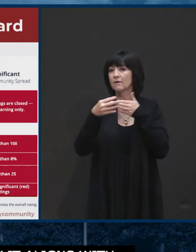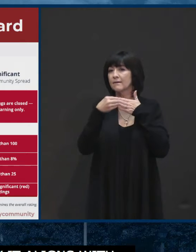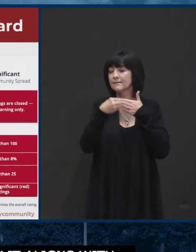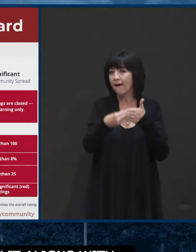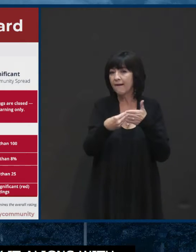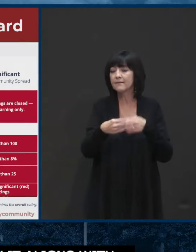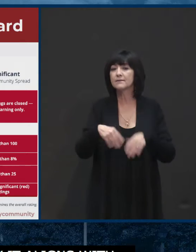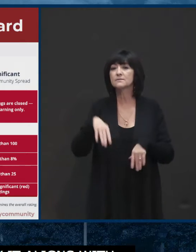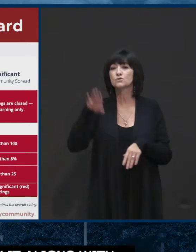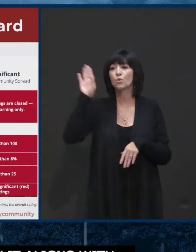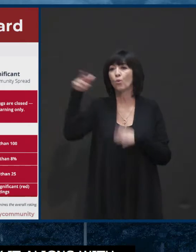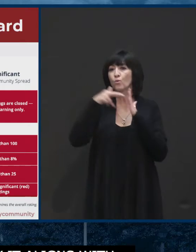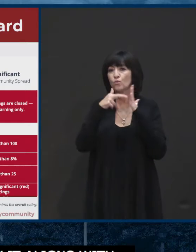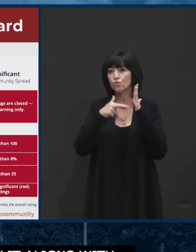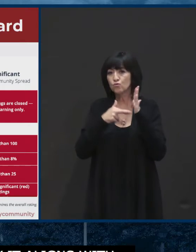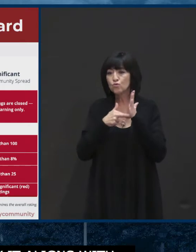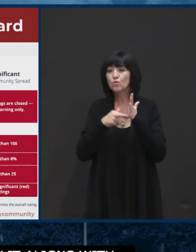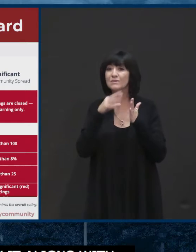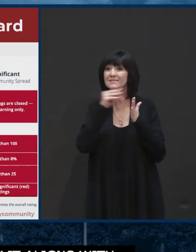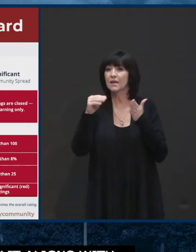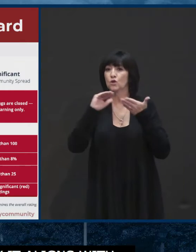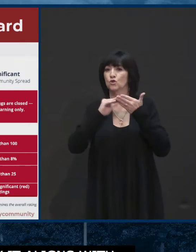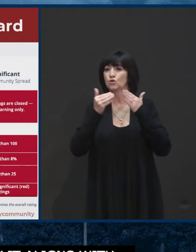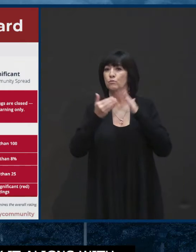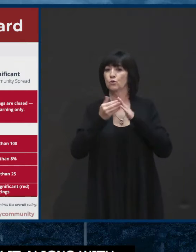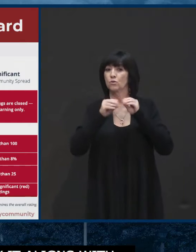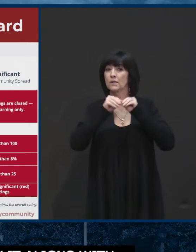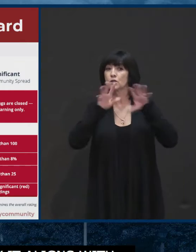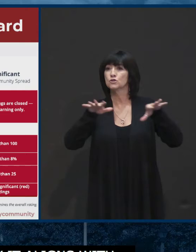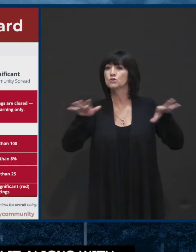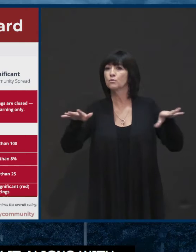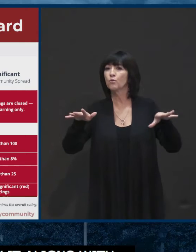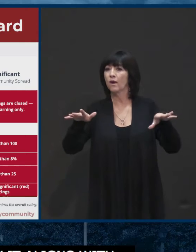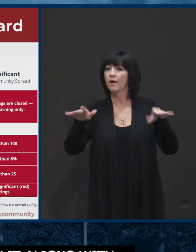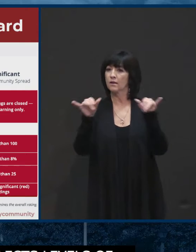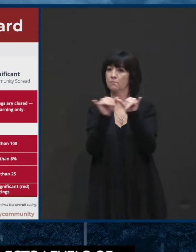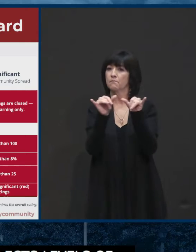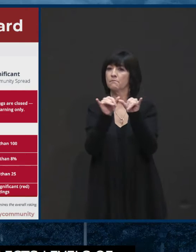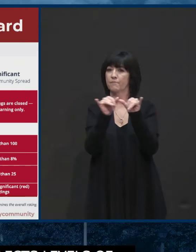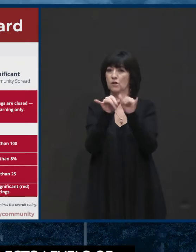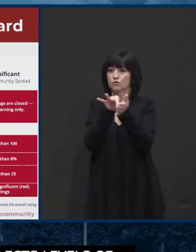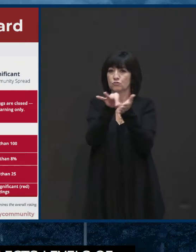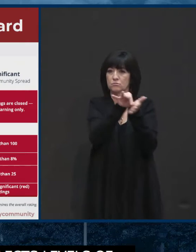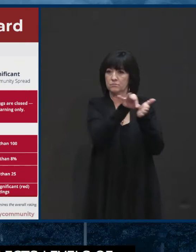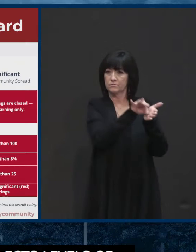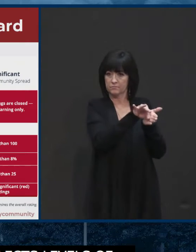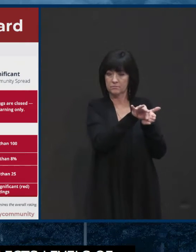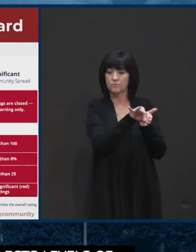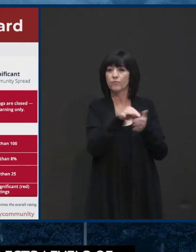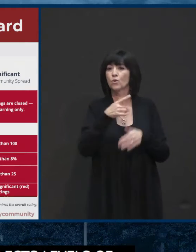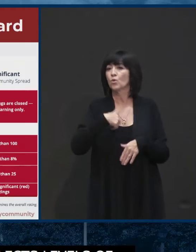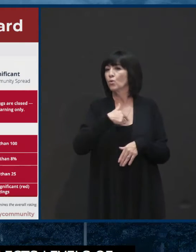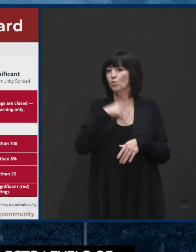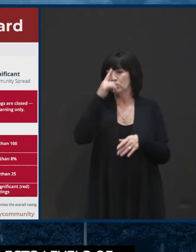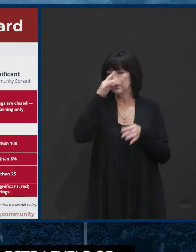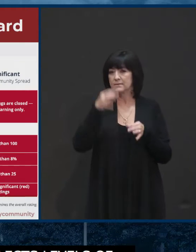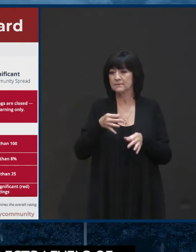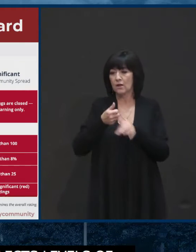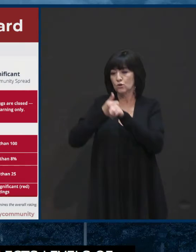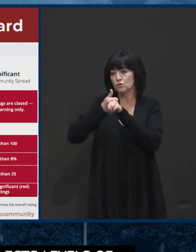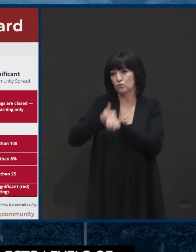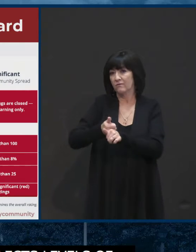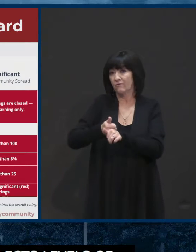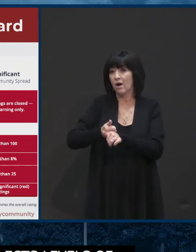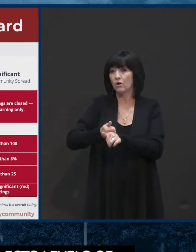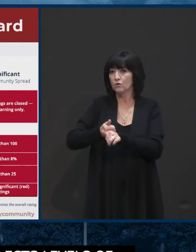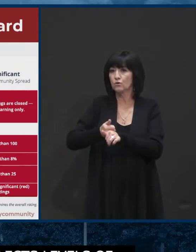community spread. And since we did update our % positive measure to be test-based, we are now going